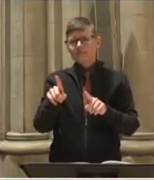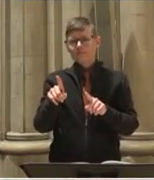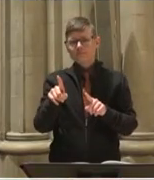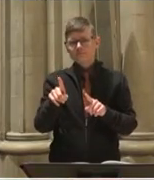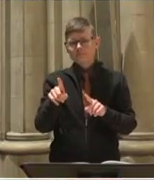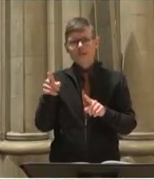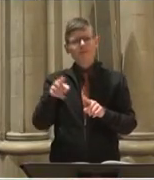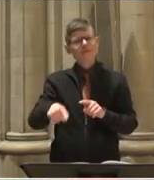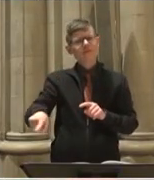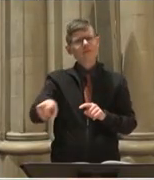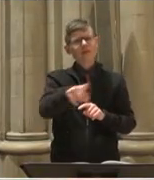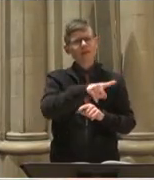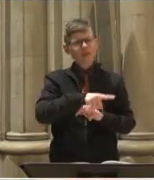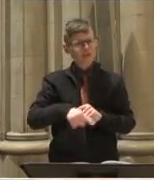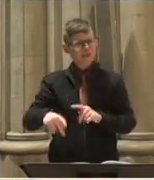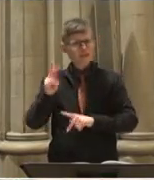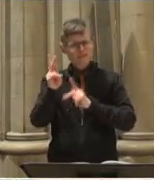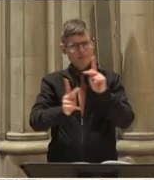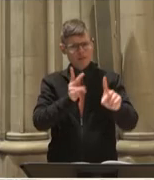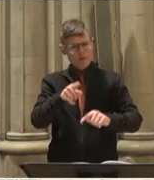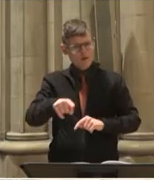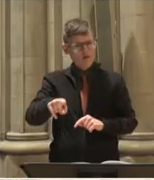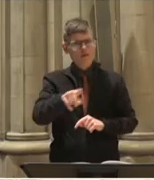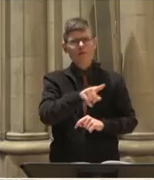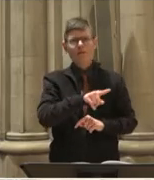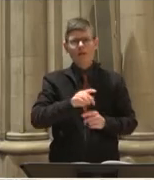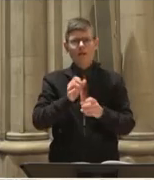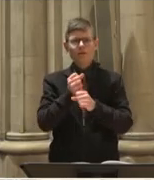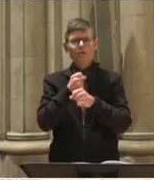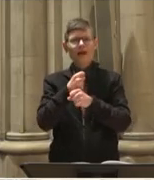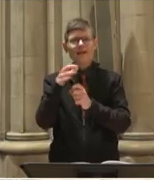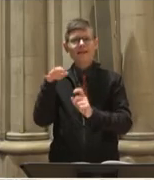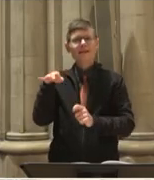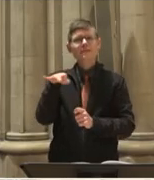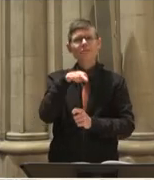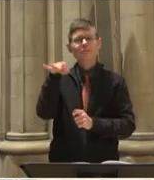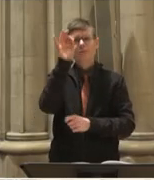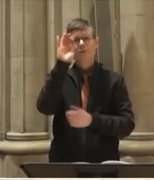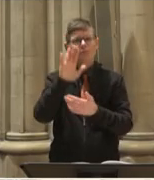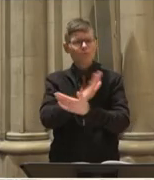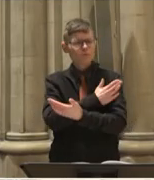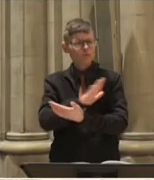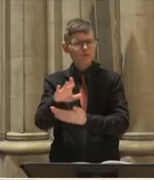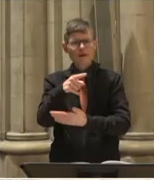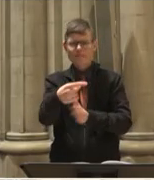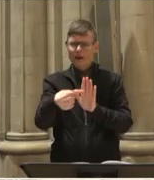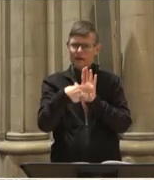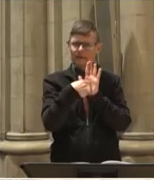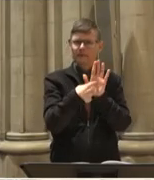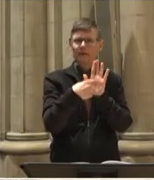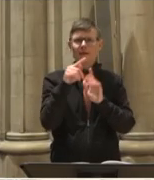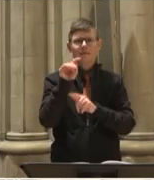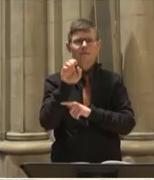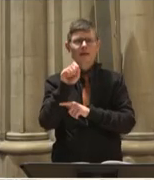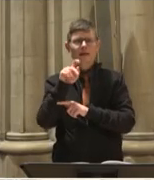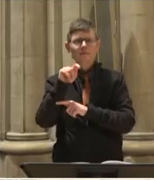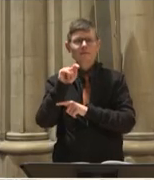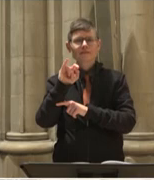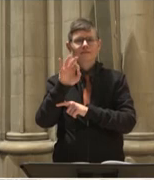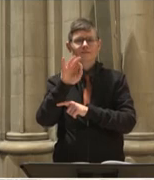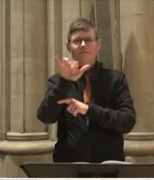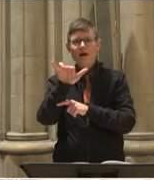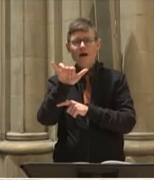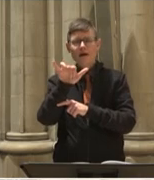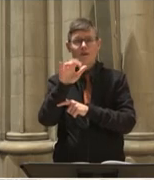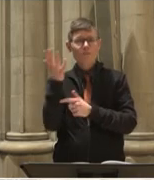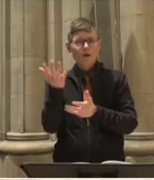sacred children gave birth to the spirituals, where they testified in song that there's a better